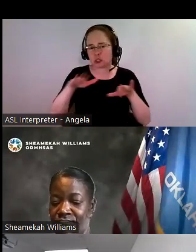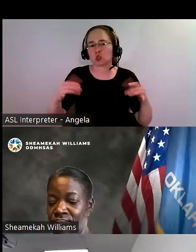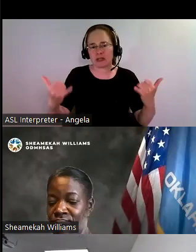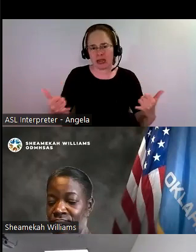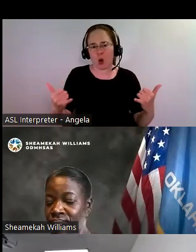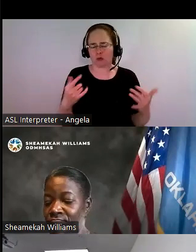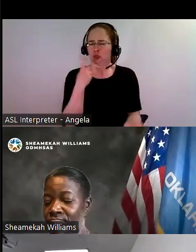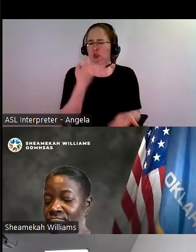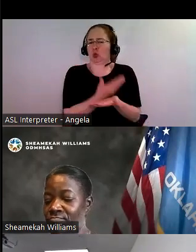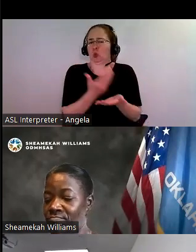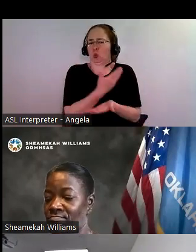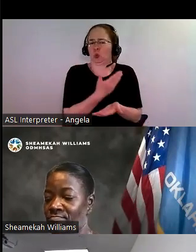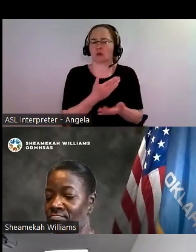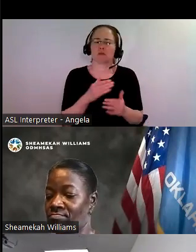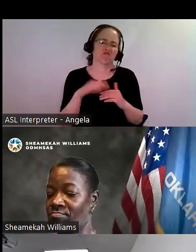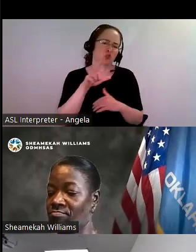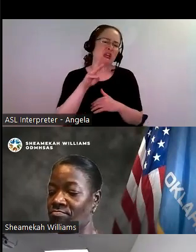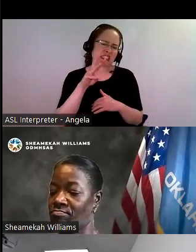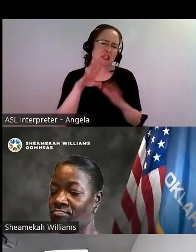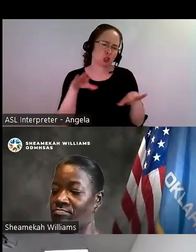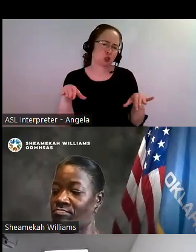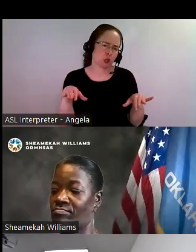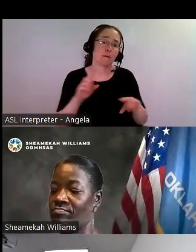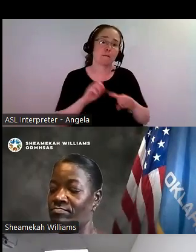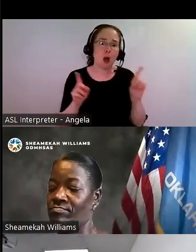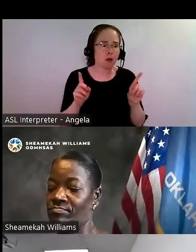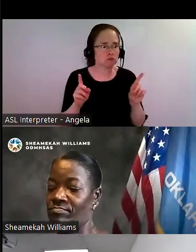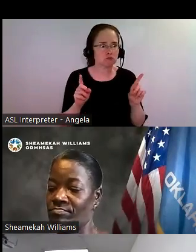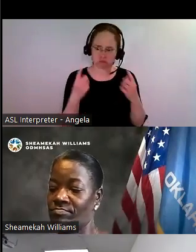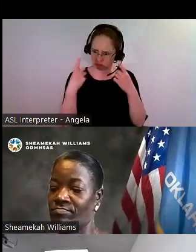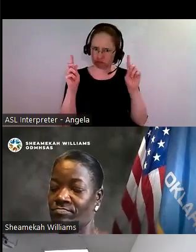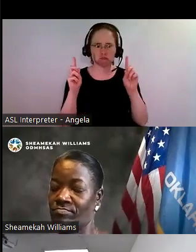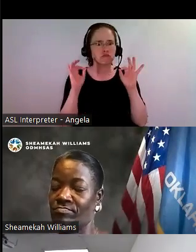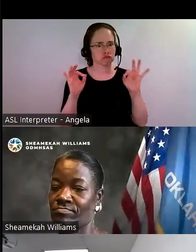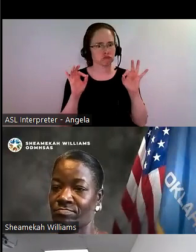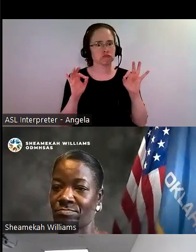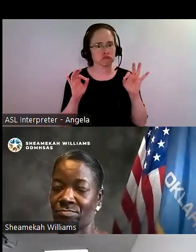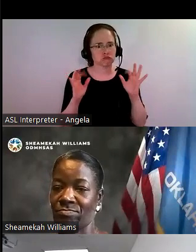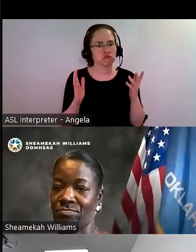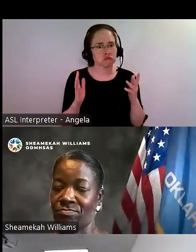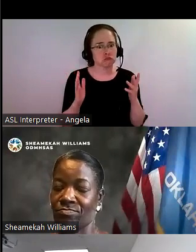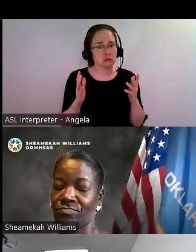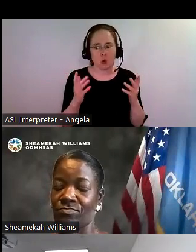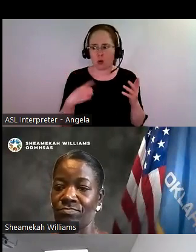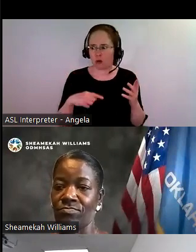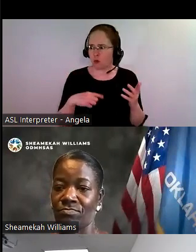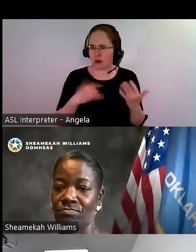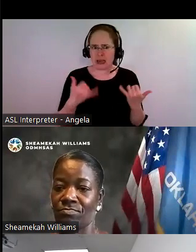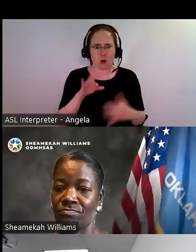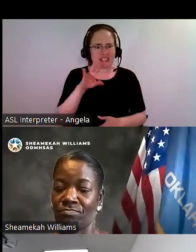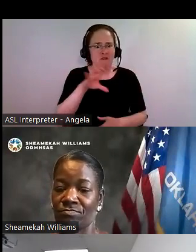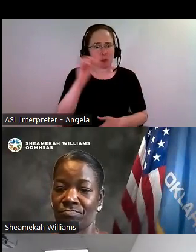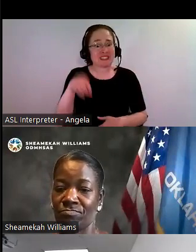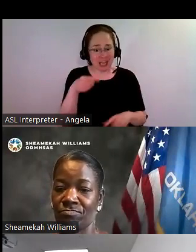So it's fairly new, but it's doing what we thought. Our hypothesis is being supported here because we're at about a